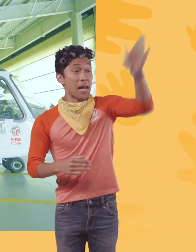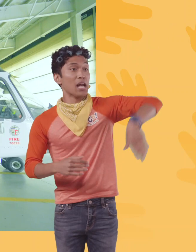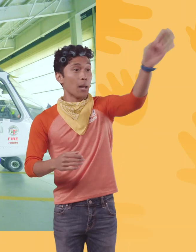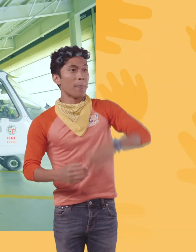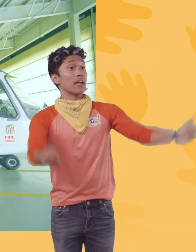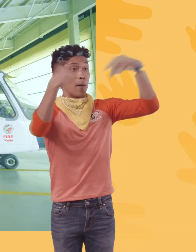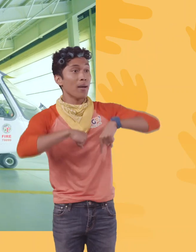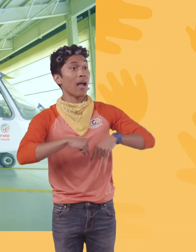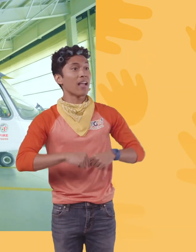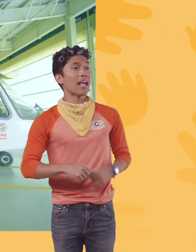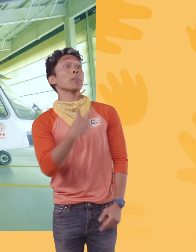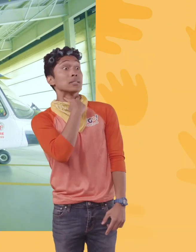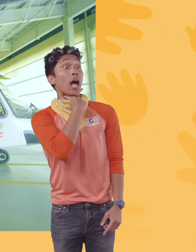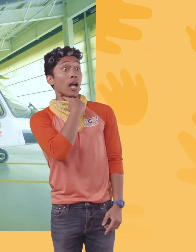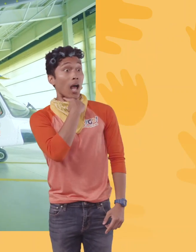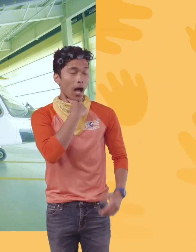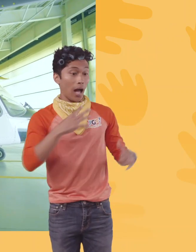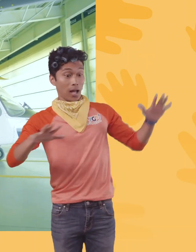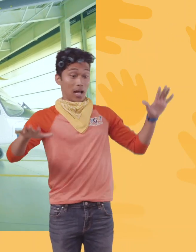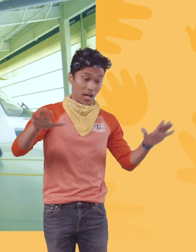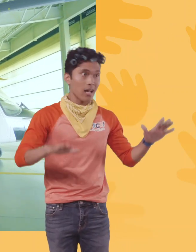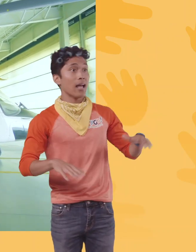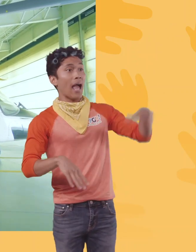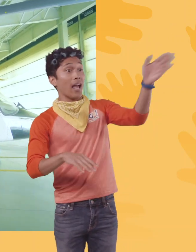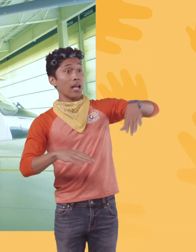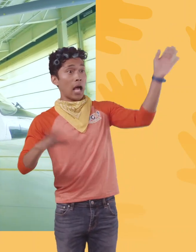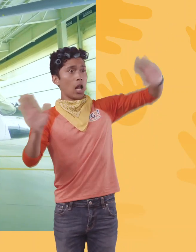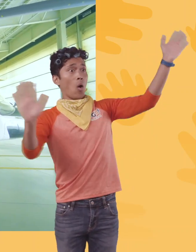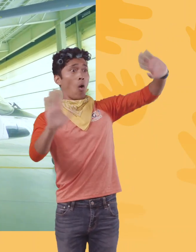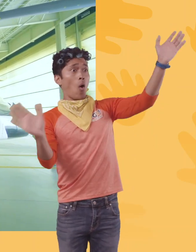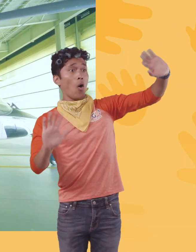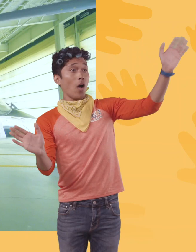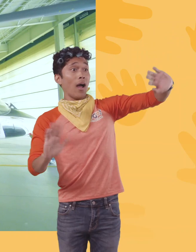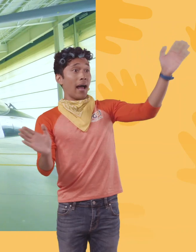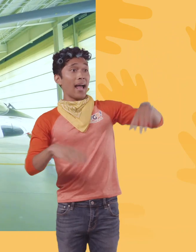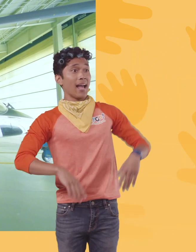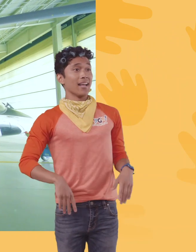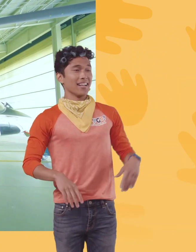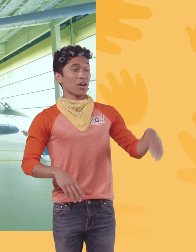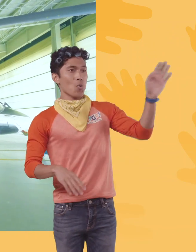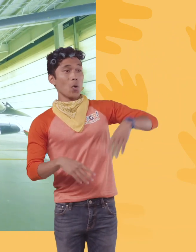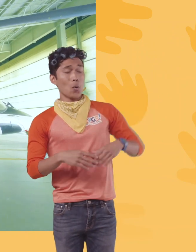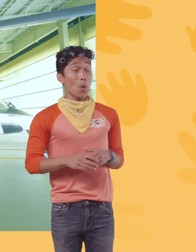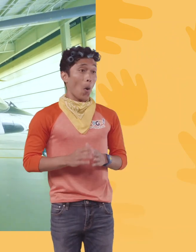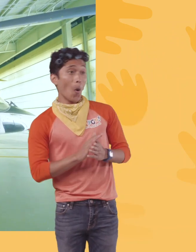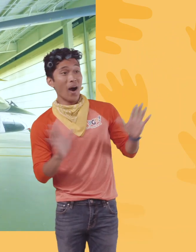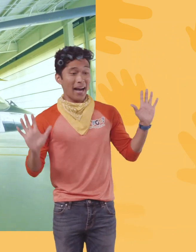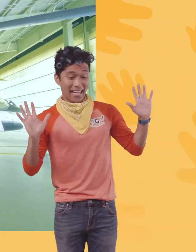Hey, wait a second. Come back. I'm stuck. Hey, hello. Hey. Oh, no.